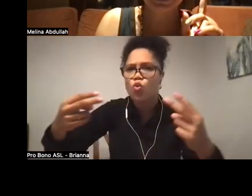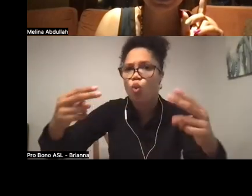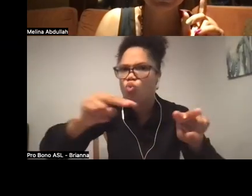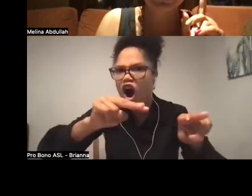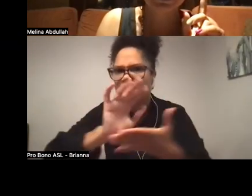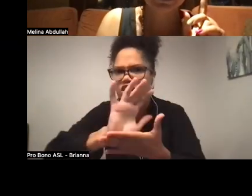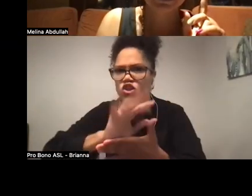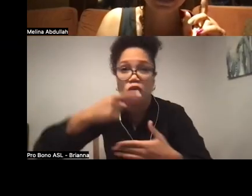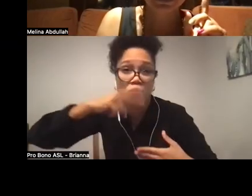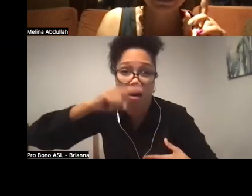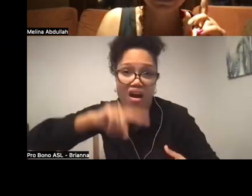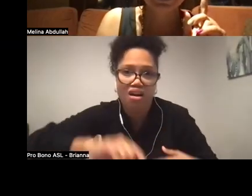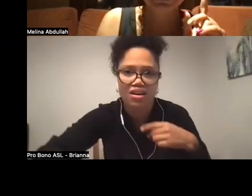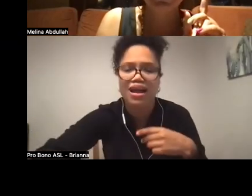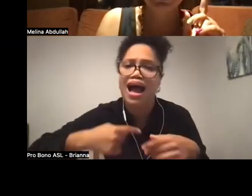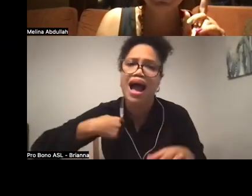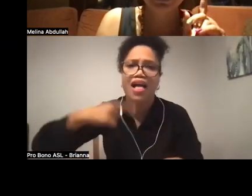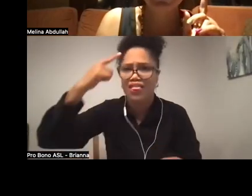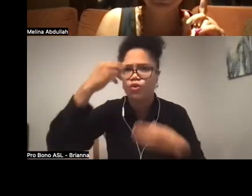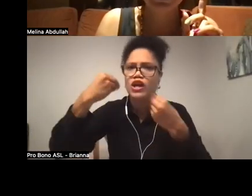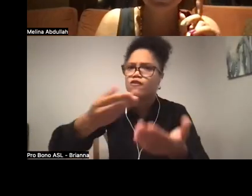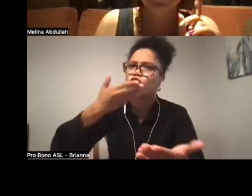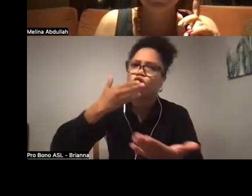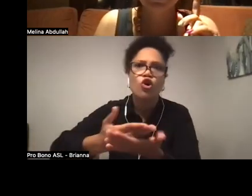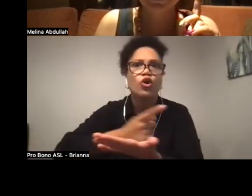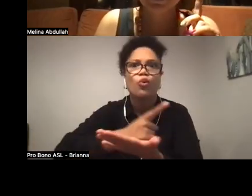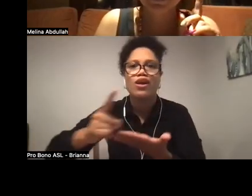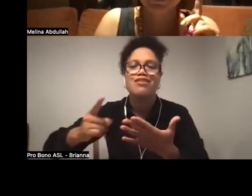if you can. I think it'll give you a great week.